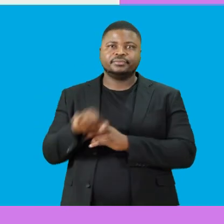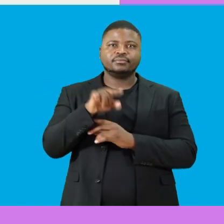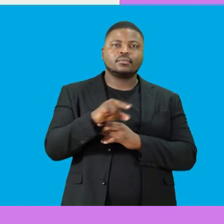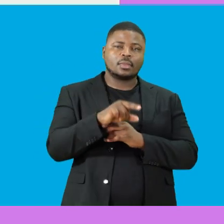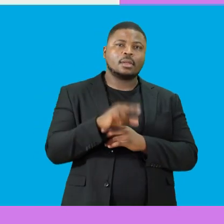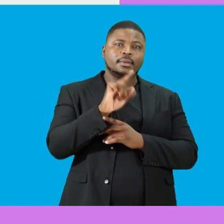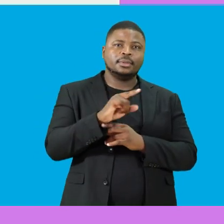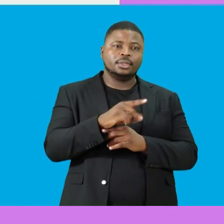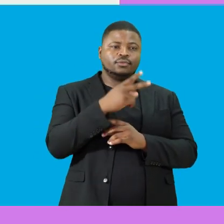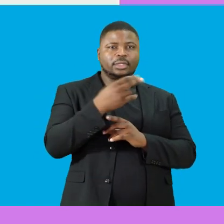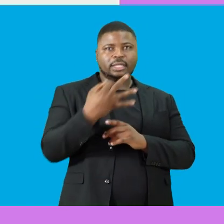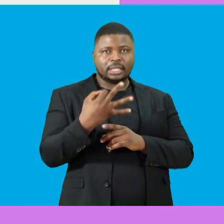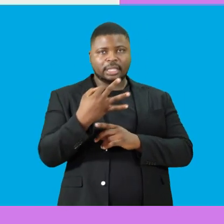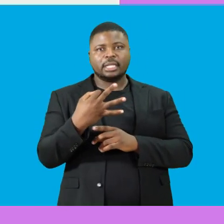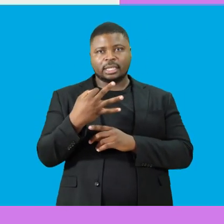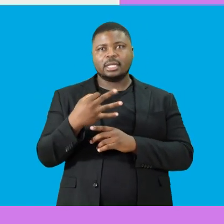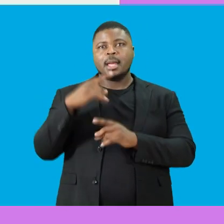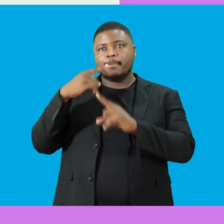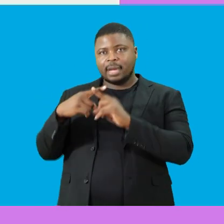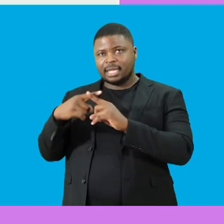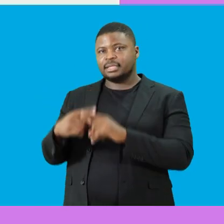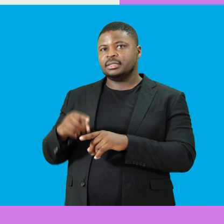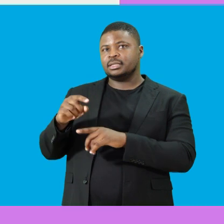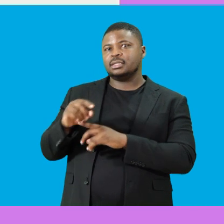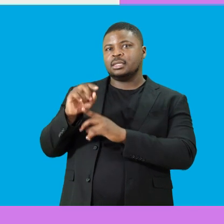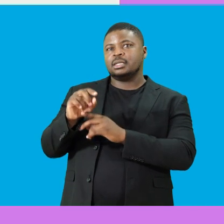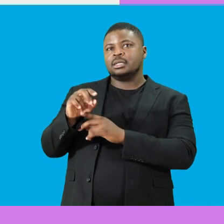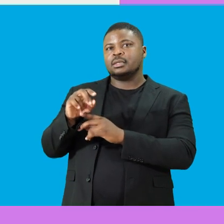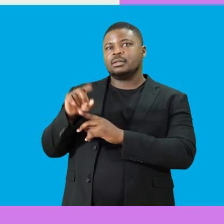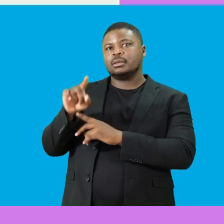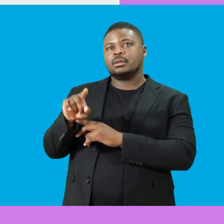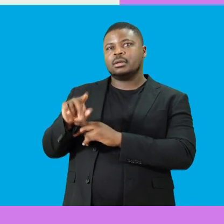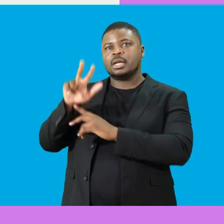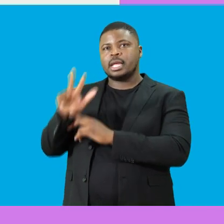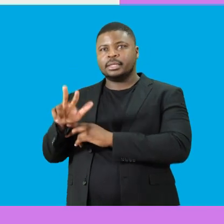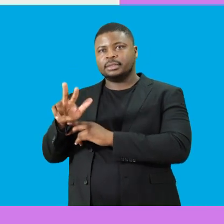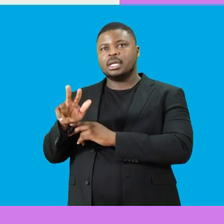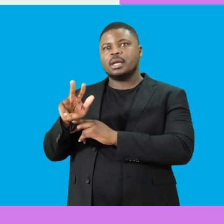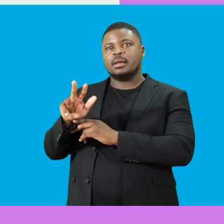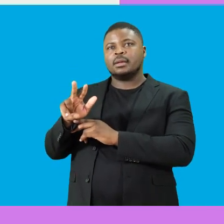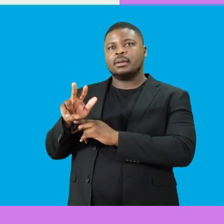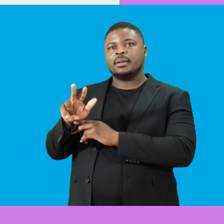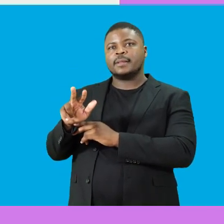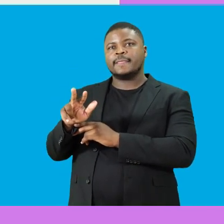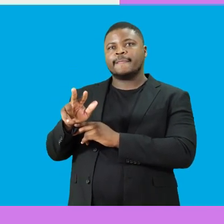Then equals to, now we add the 23 Rand that we brought down, plus 23, then it gives us